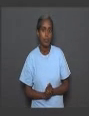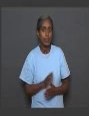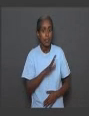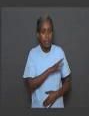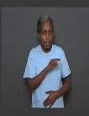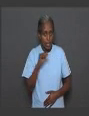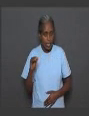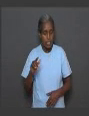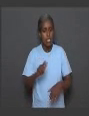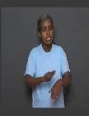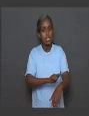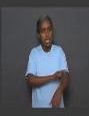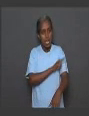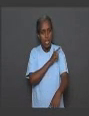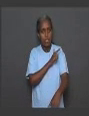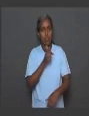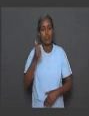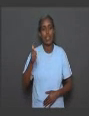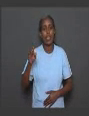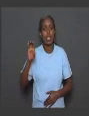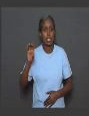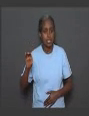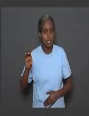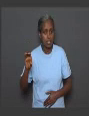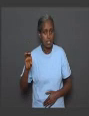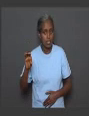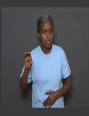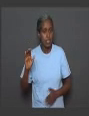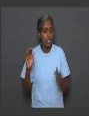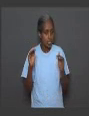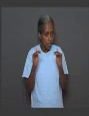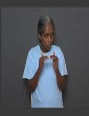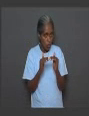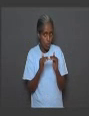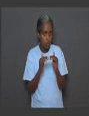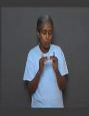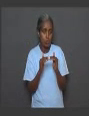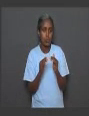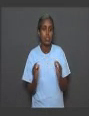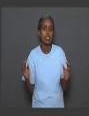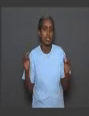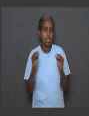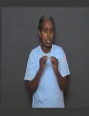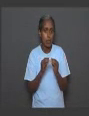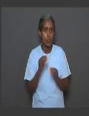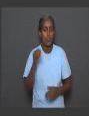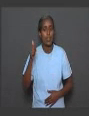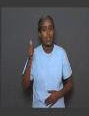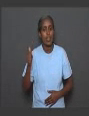and the length of AC is equal to the sum